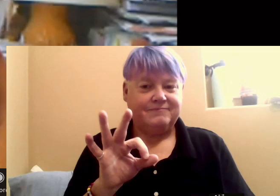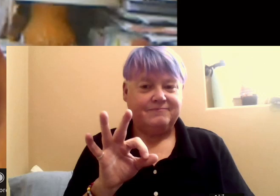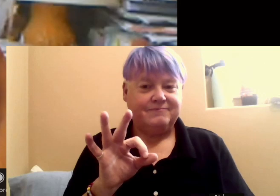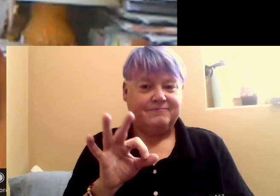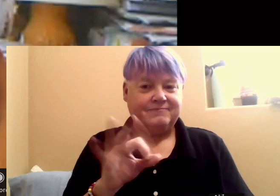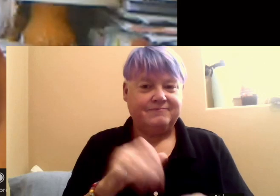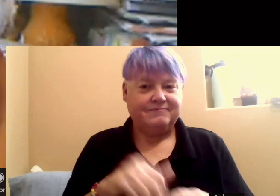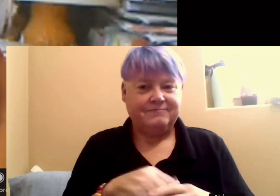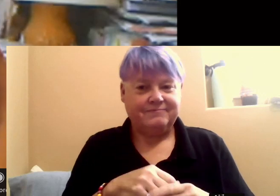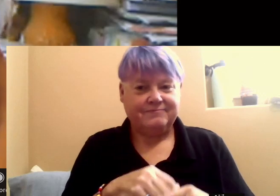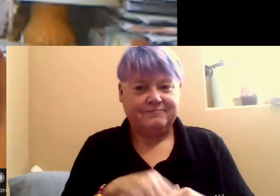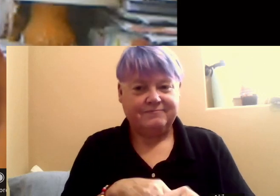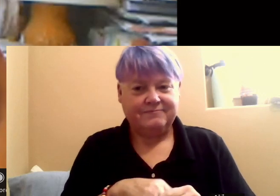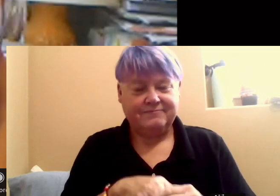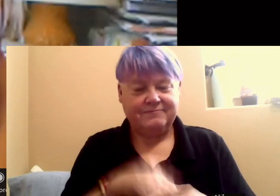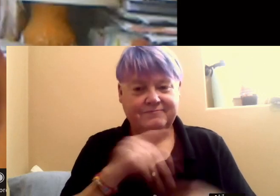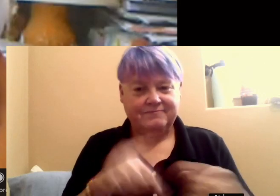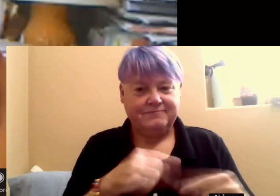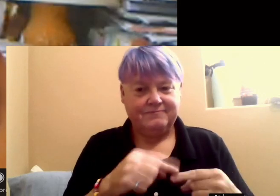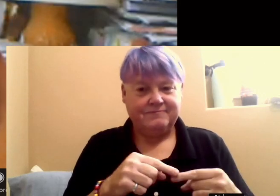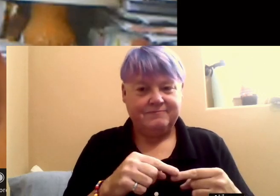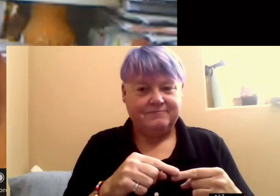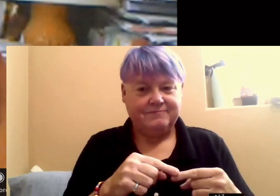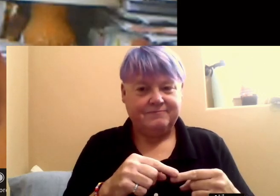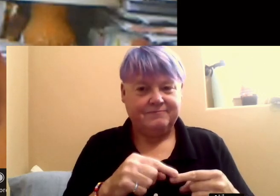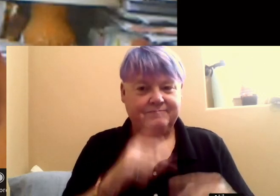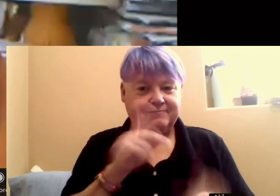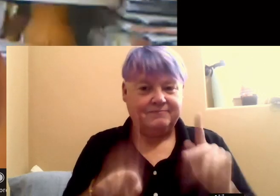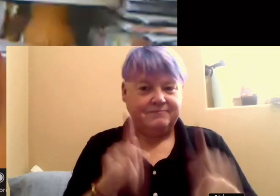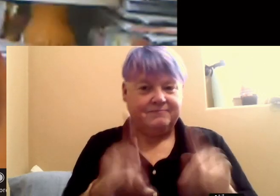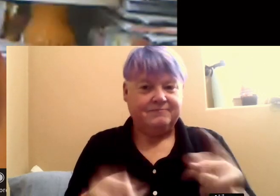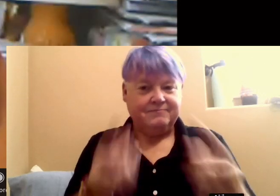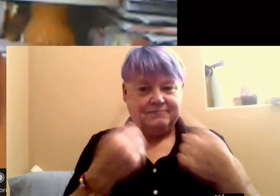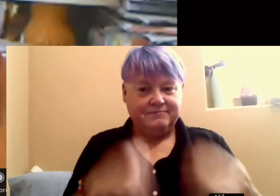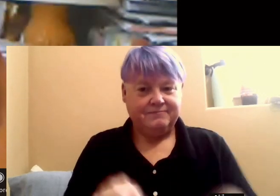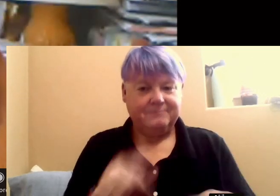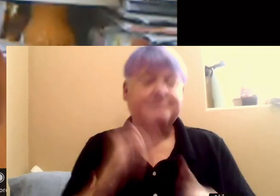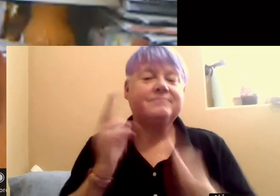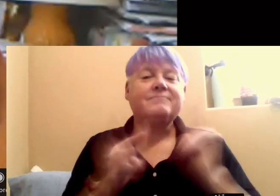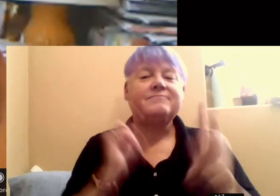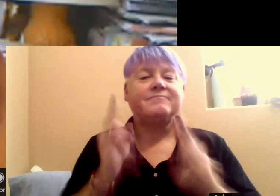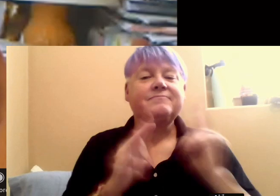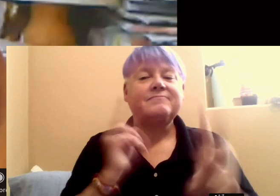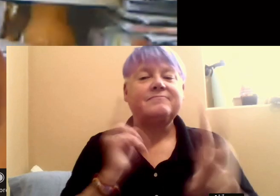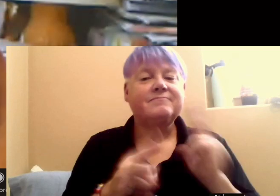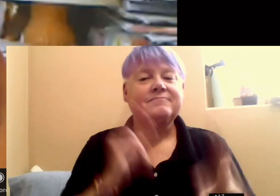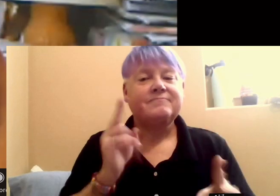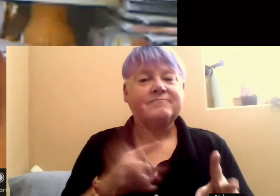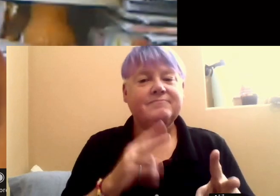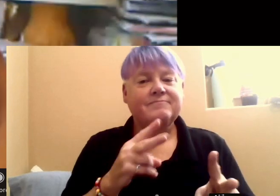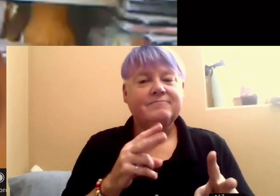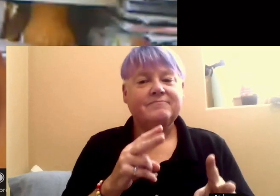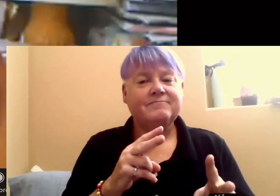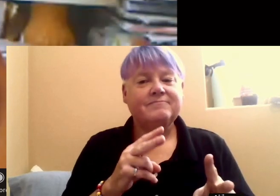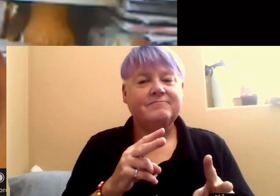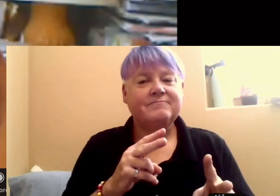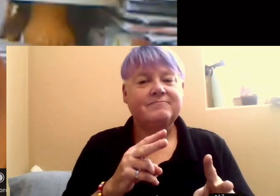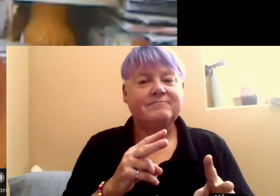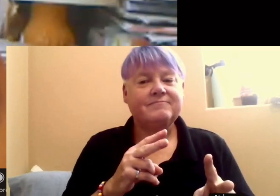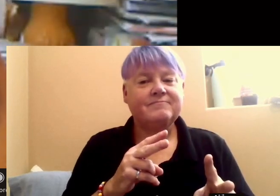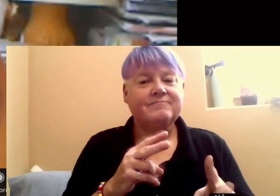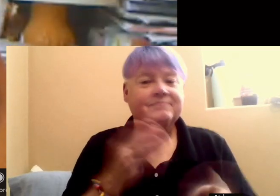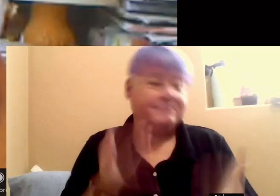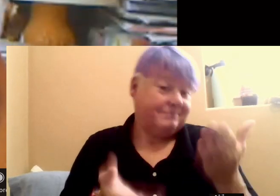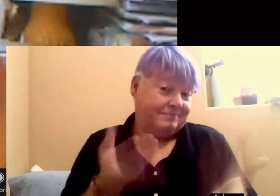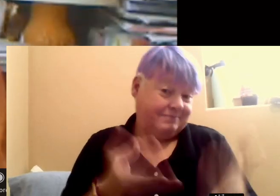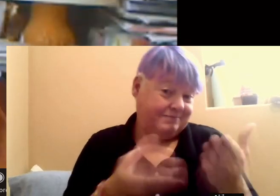realized that when certain people came to visit, like her born-again cousin Velma, that was perhaps